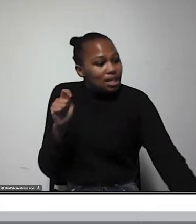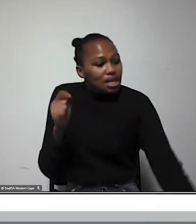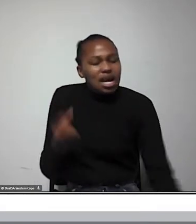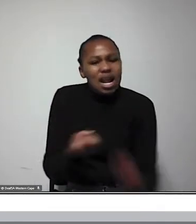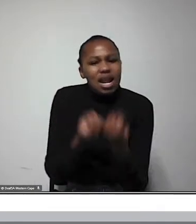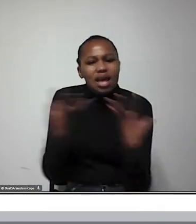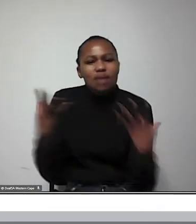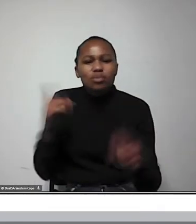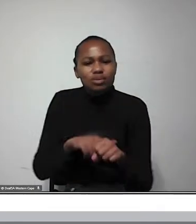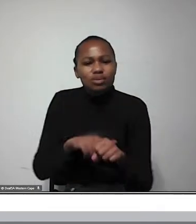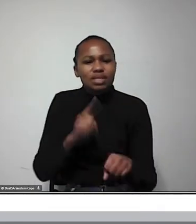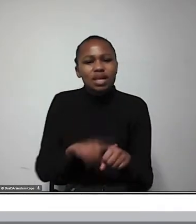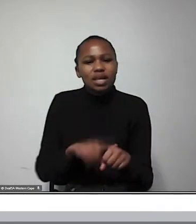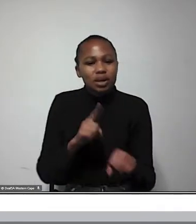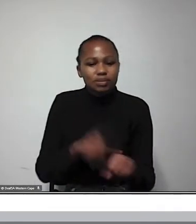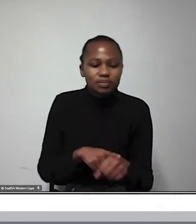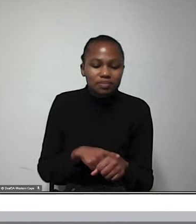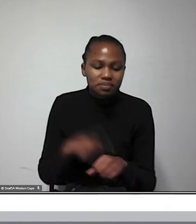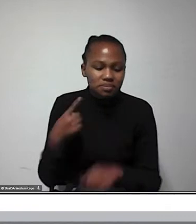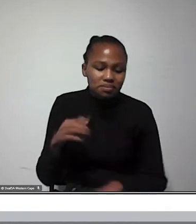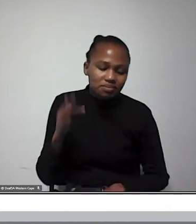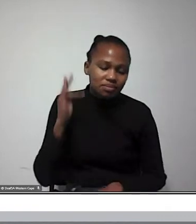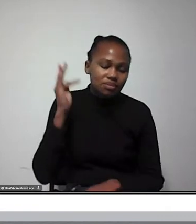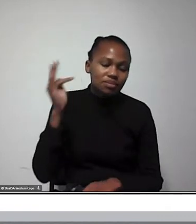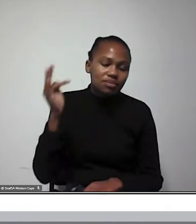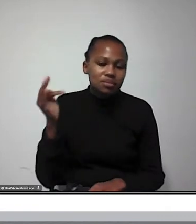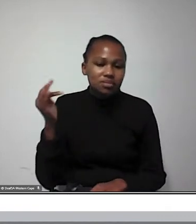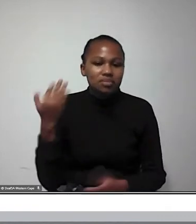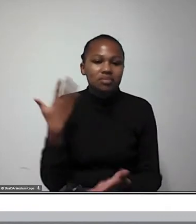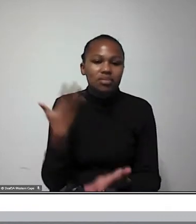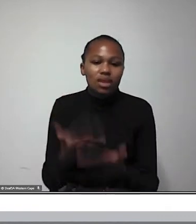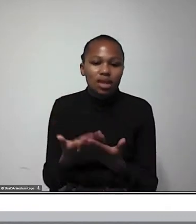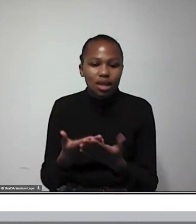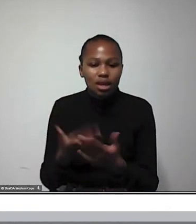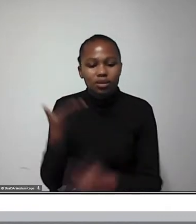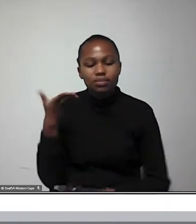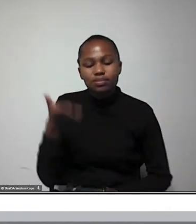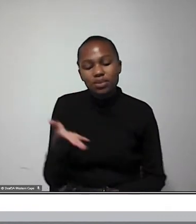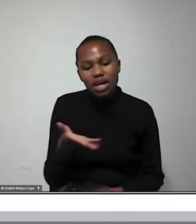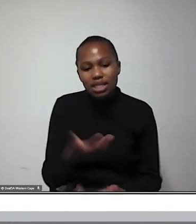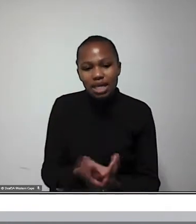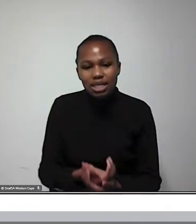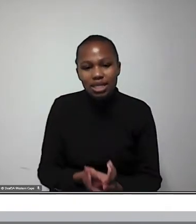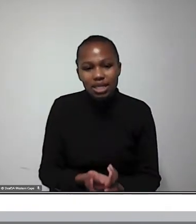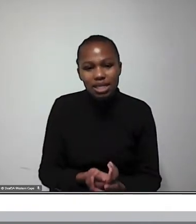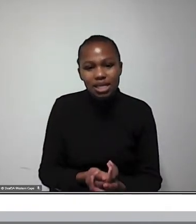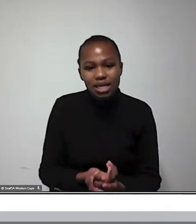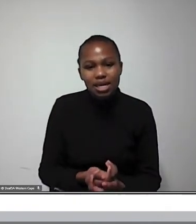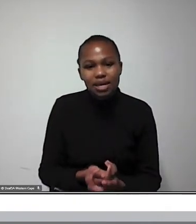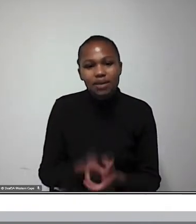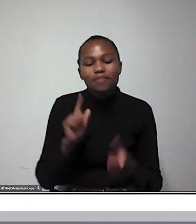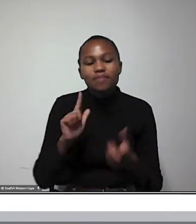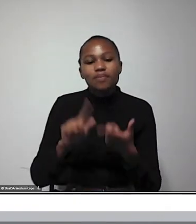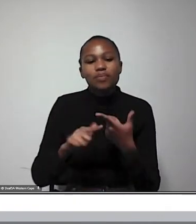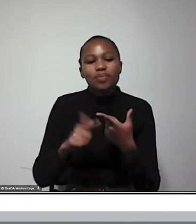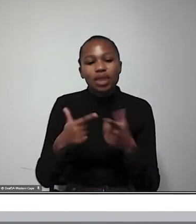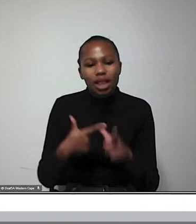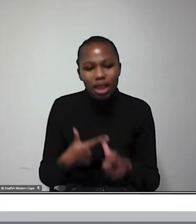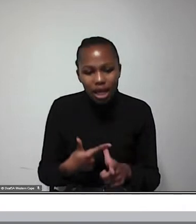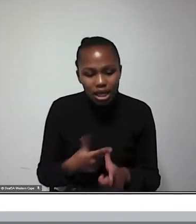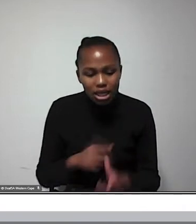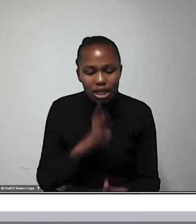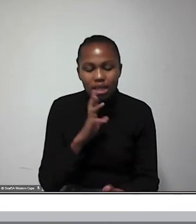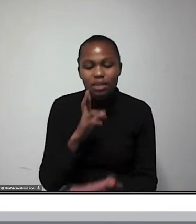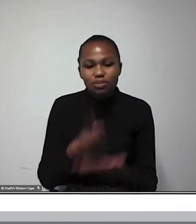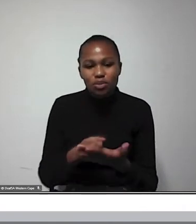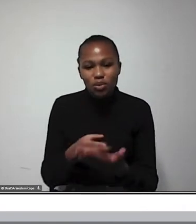through unofficial channels, they said that they would attend, or that they usually do. And then they responded to say that